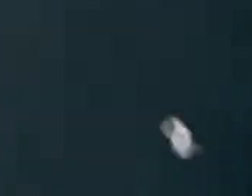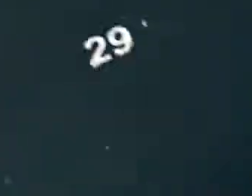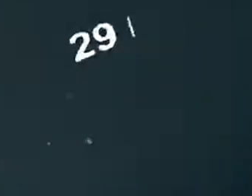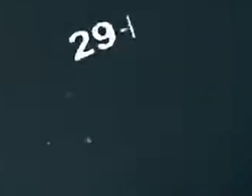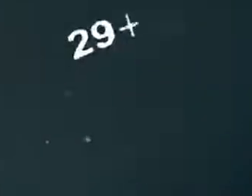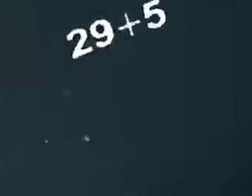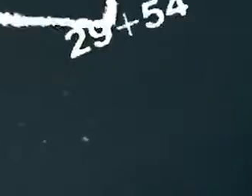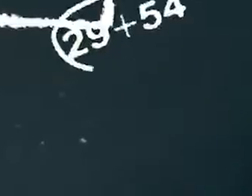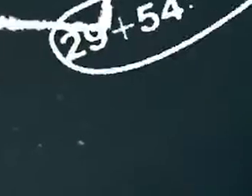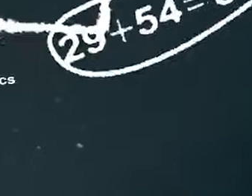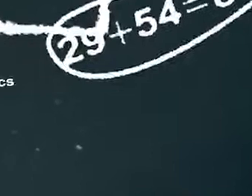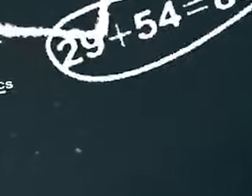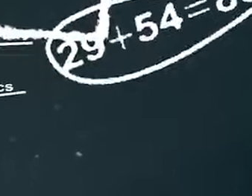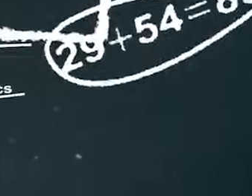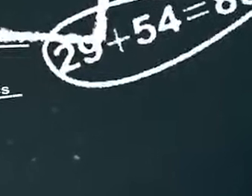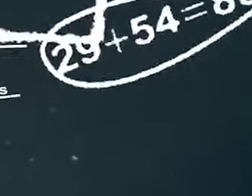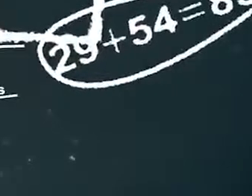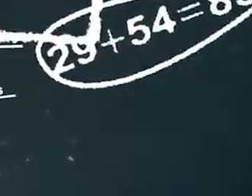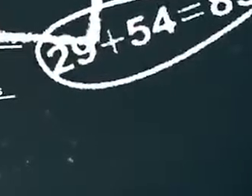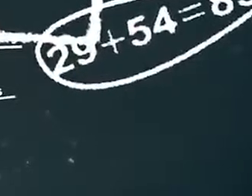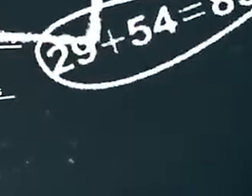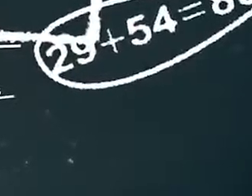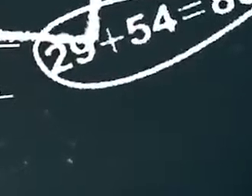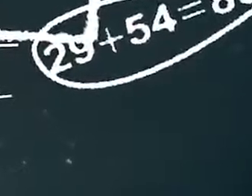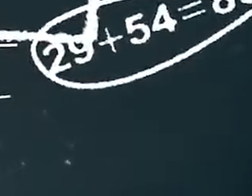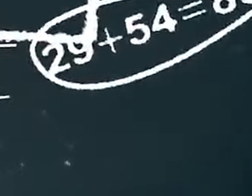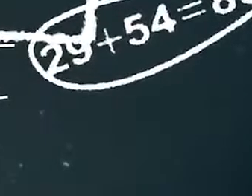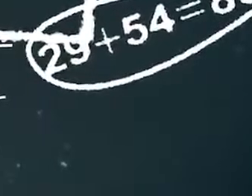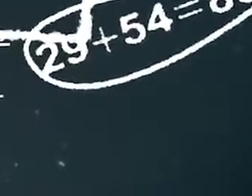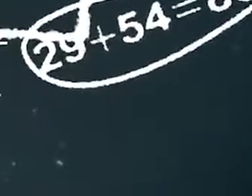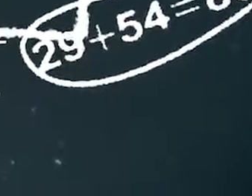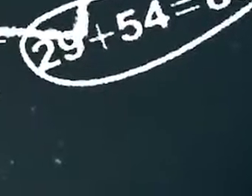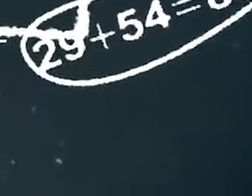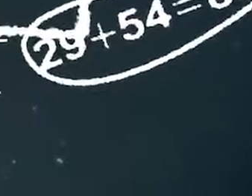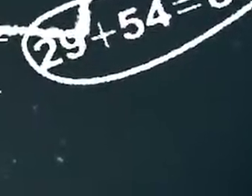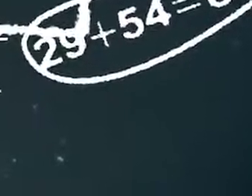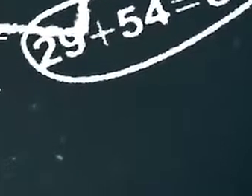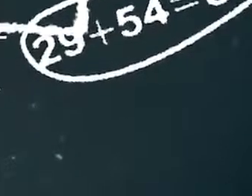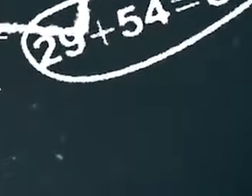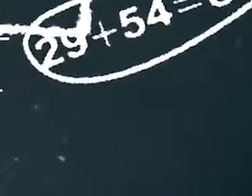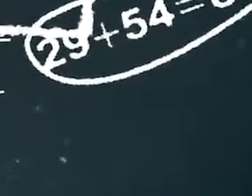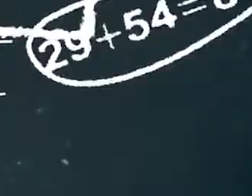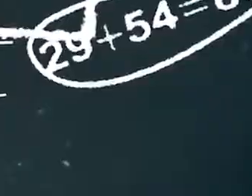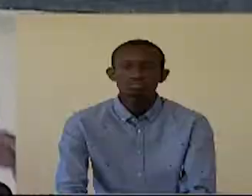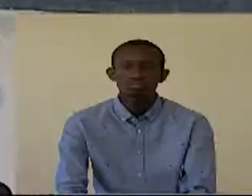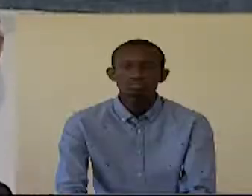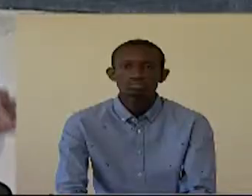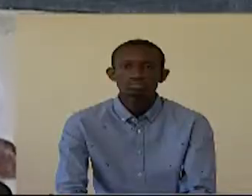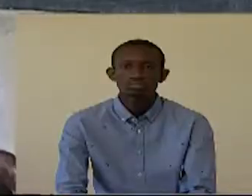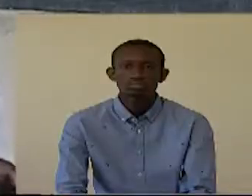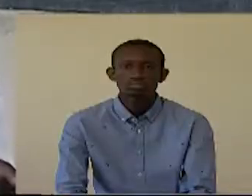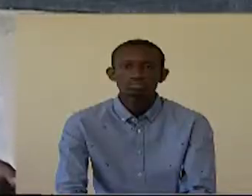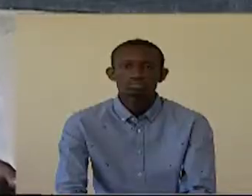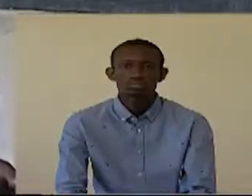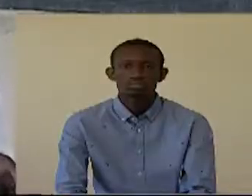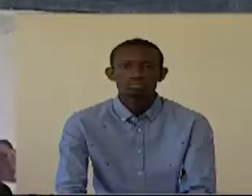Welcome to Study Time, a televised home learning program produced by Rwanda Education Board.